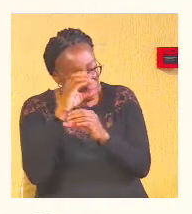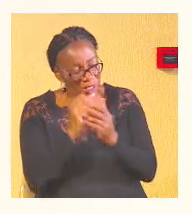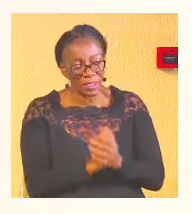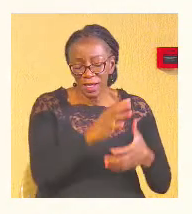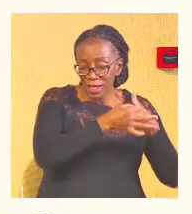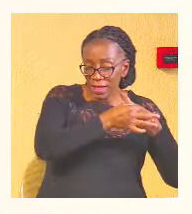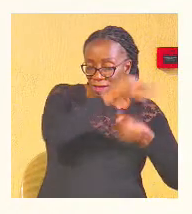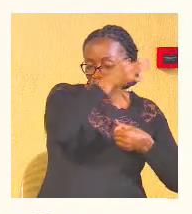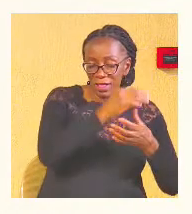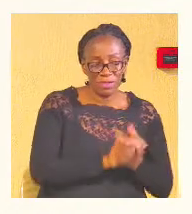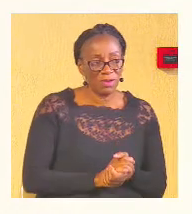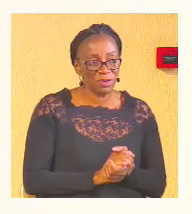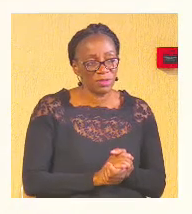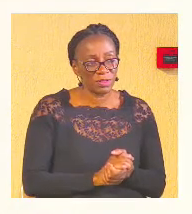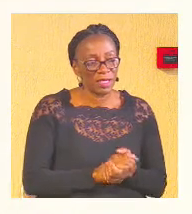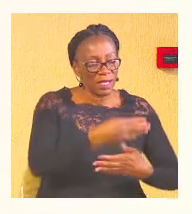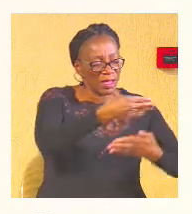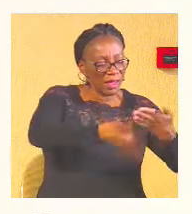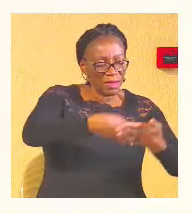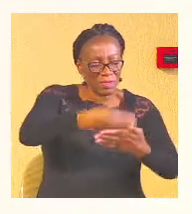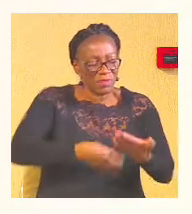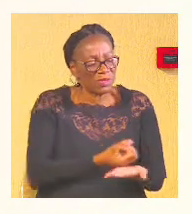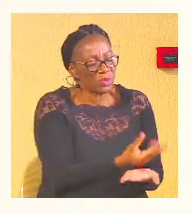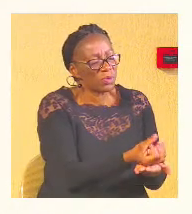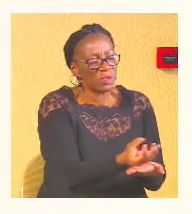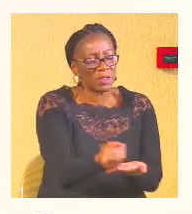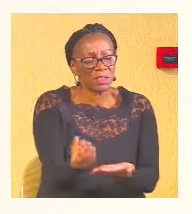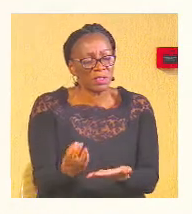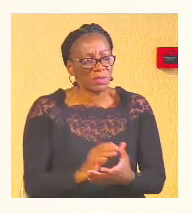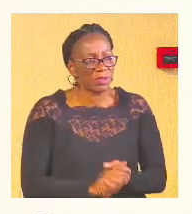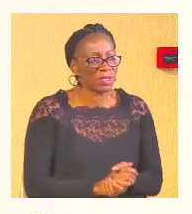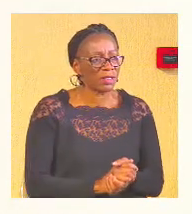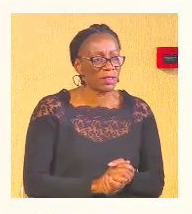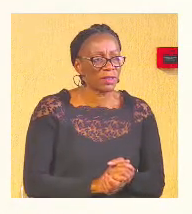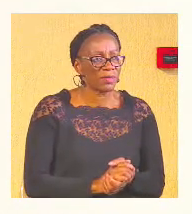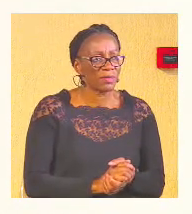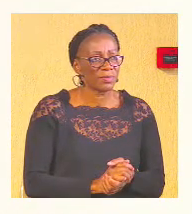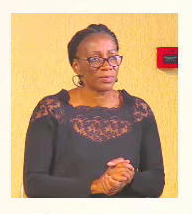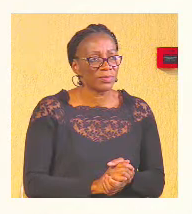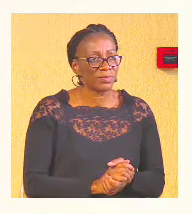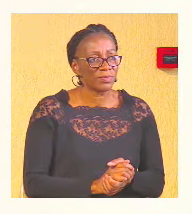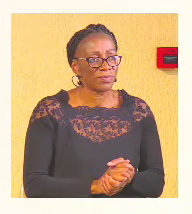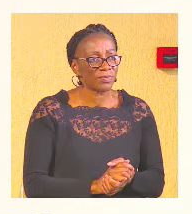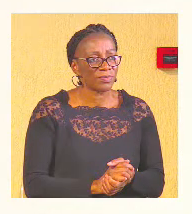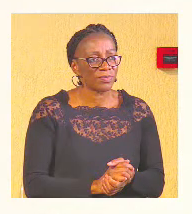by publication of pamphlets, and so forth and so forth. And I'm glad that even